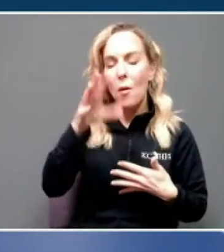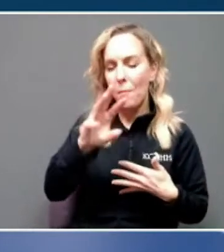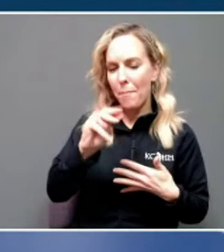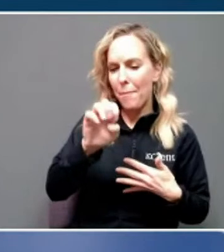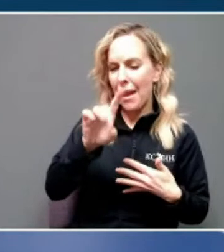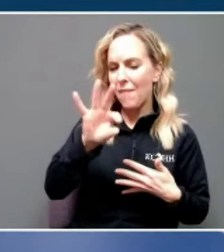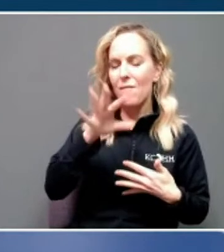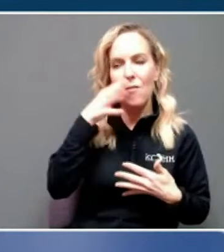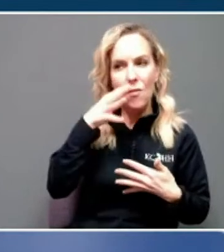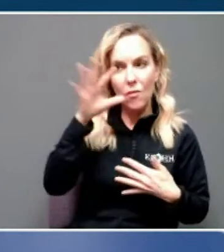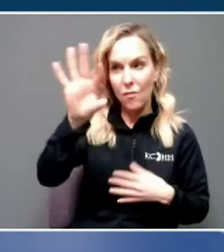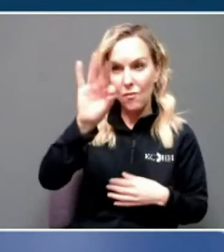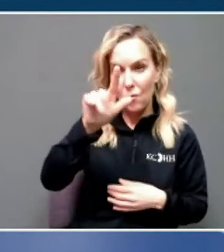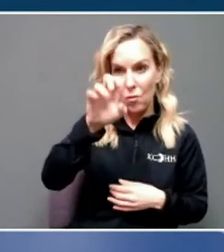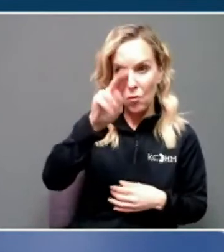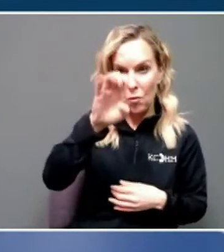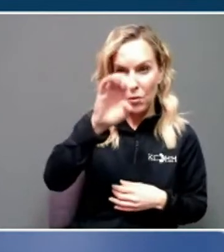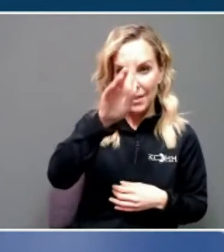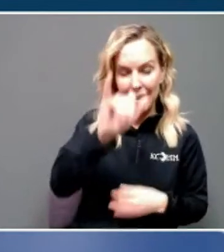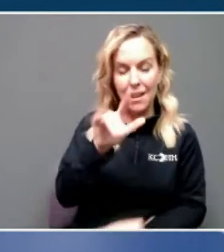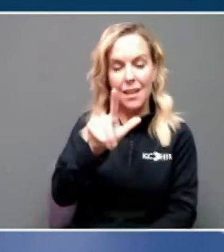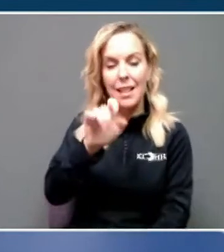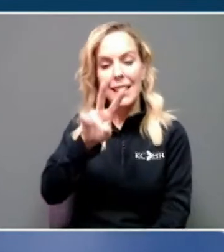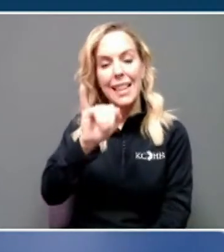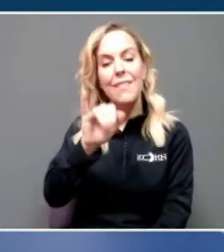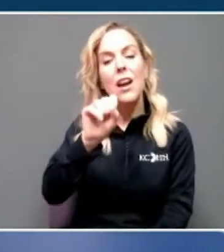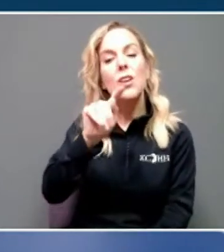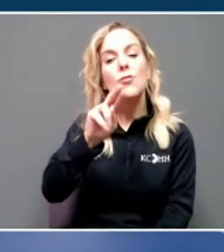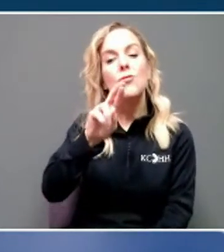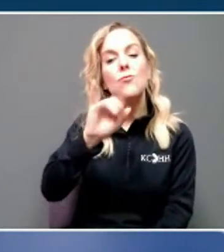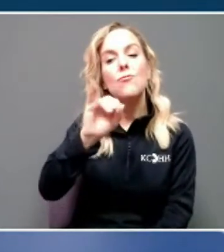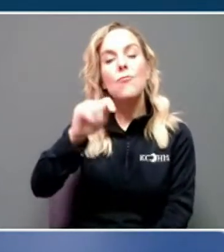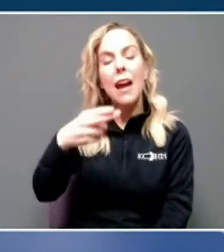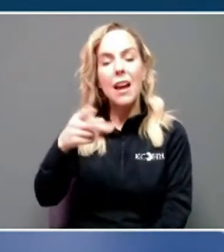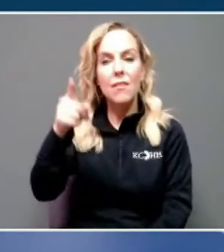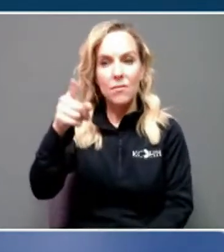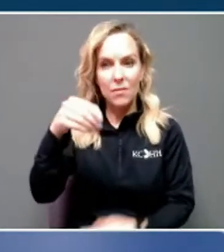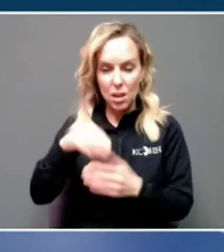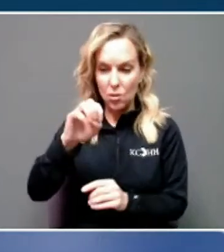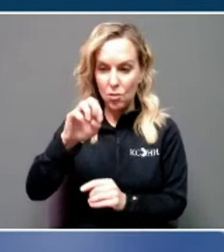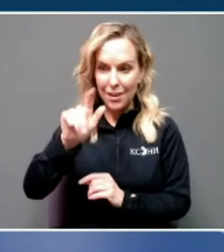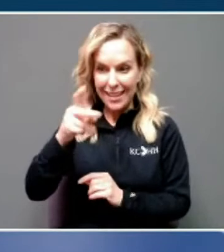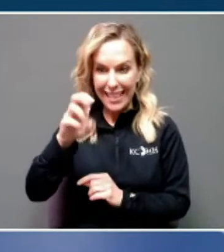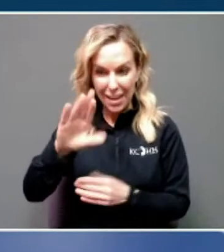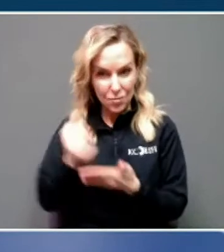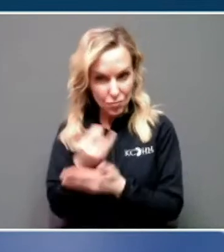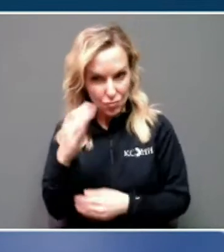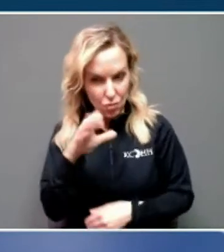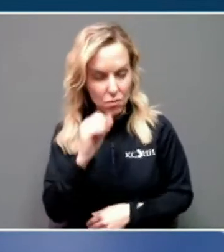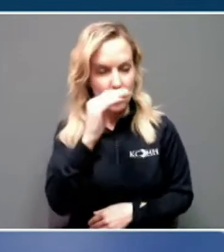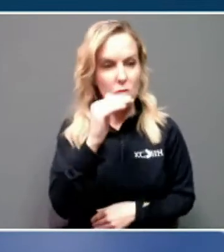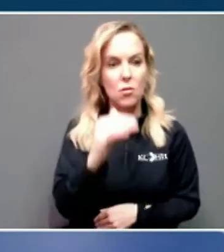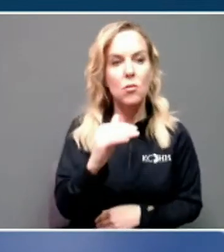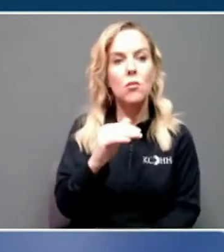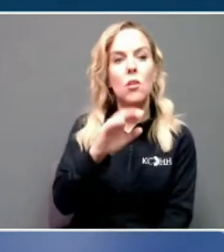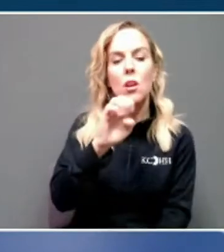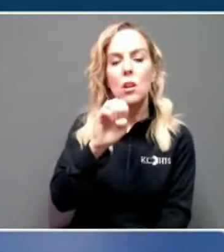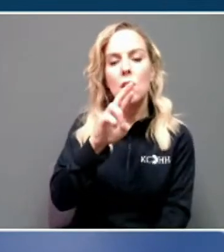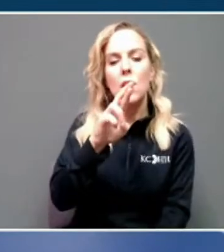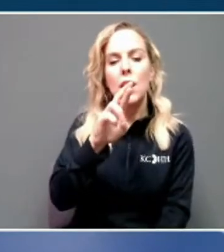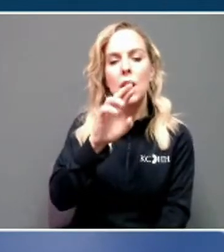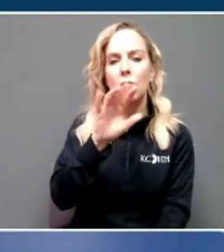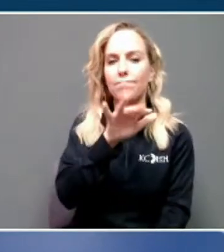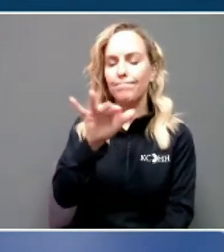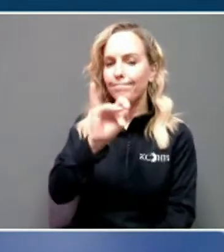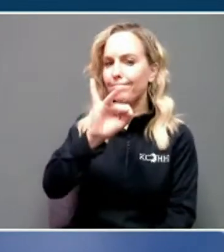Florence, Levi Strauss, 300 new jobs in Erlanger, Eurofins, 9 new jobs in Louisville,